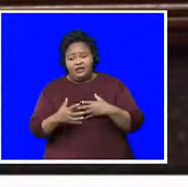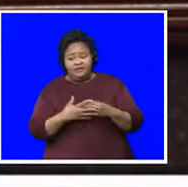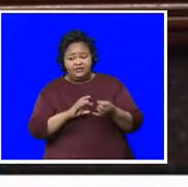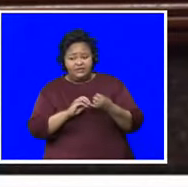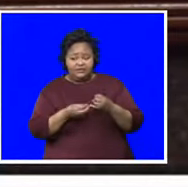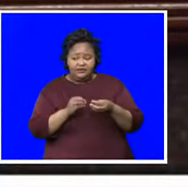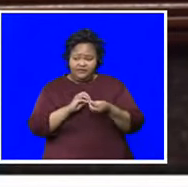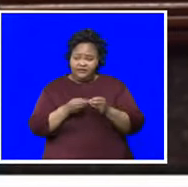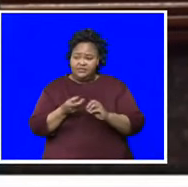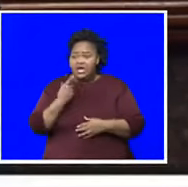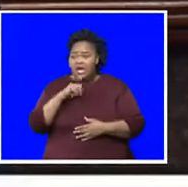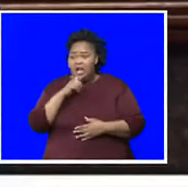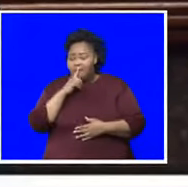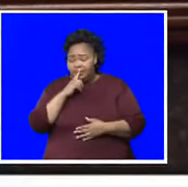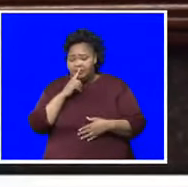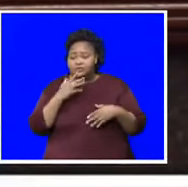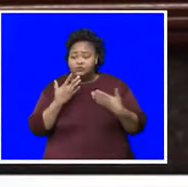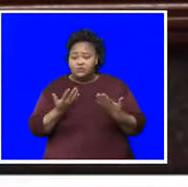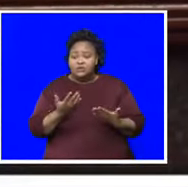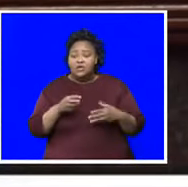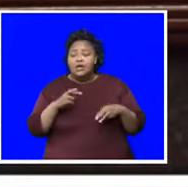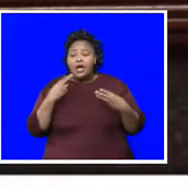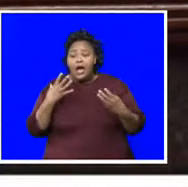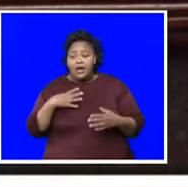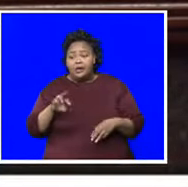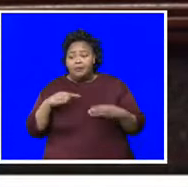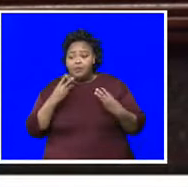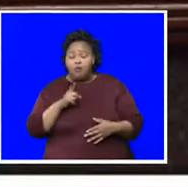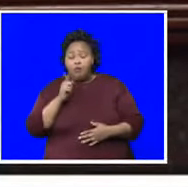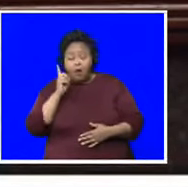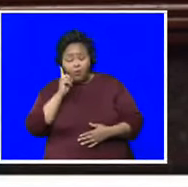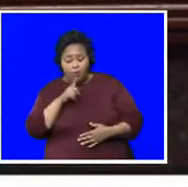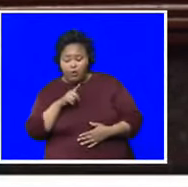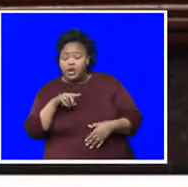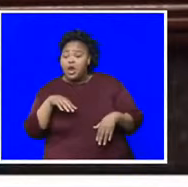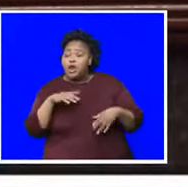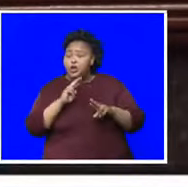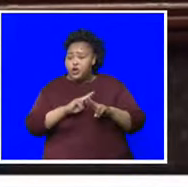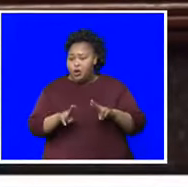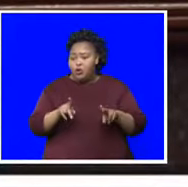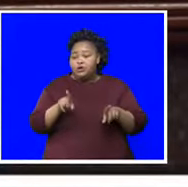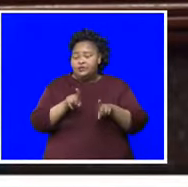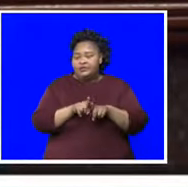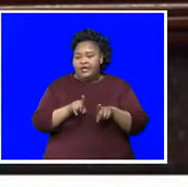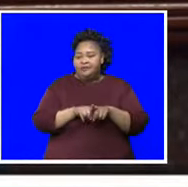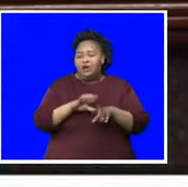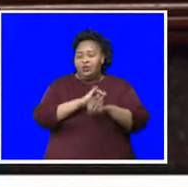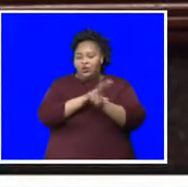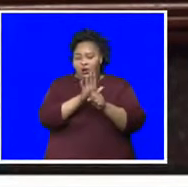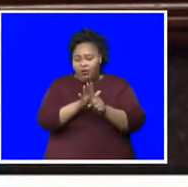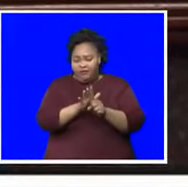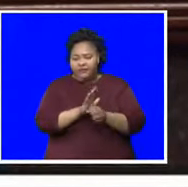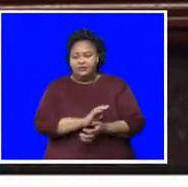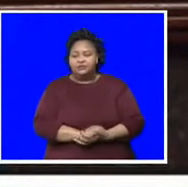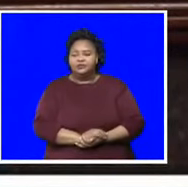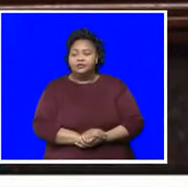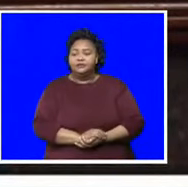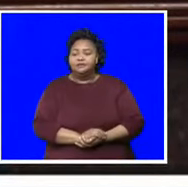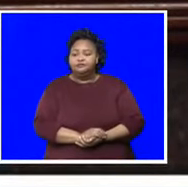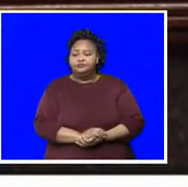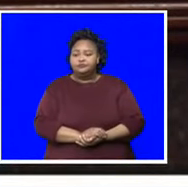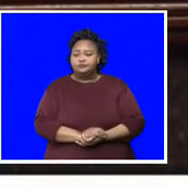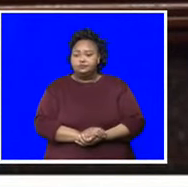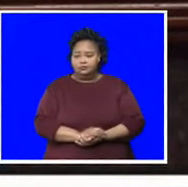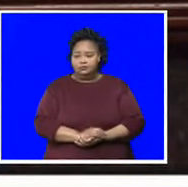as visible as lokhu kwa COVID. Siyachubeka siyasebenza singayenda Mr. Speaker i summary yema action